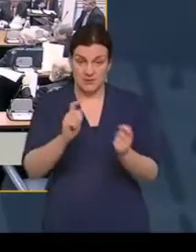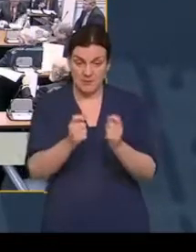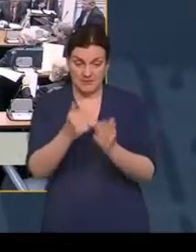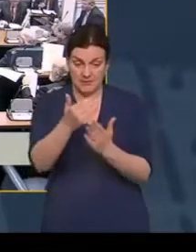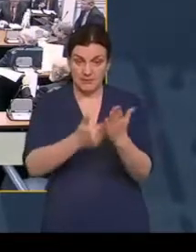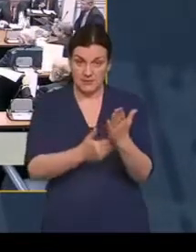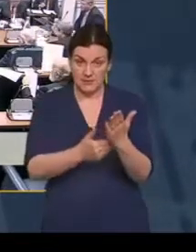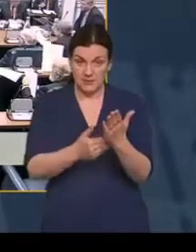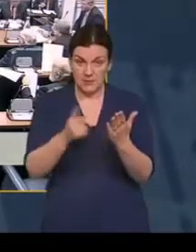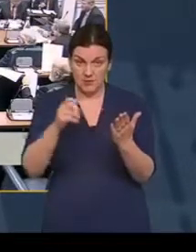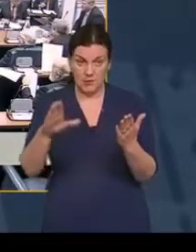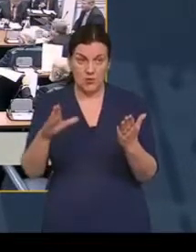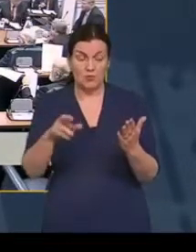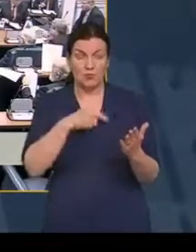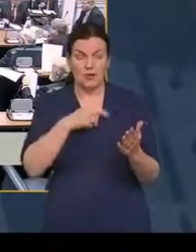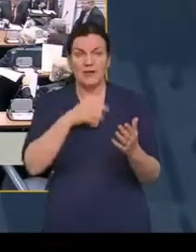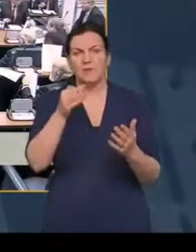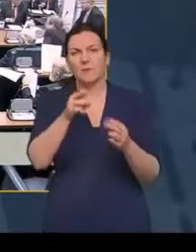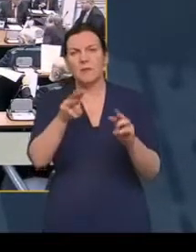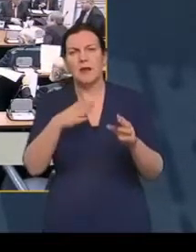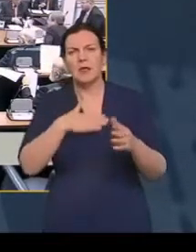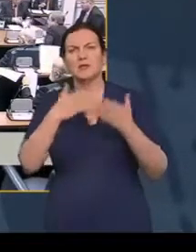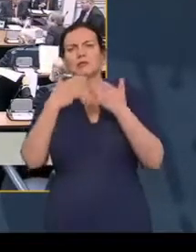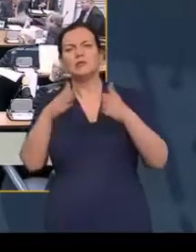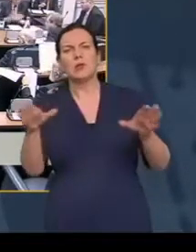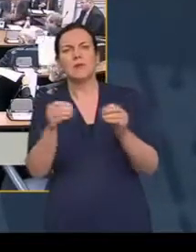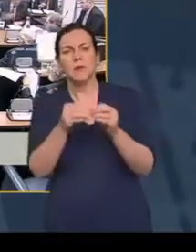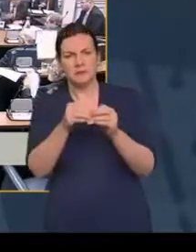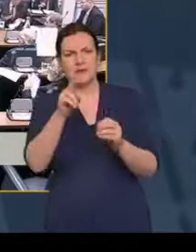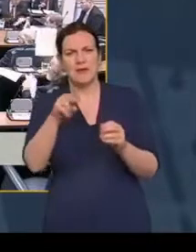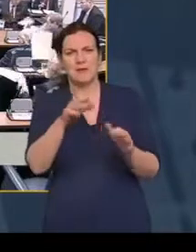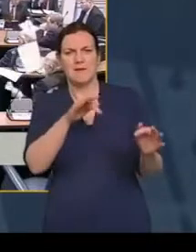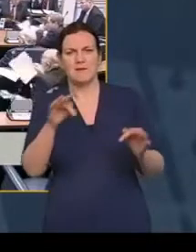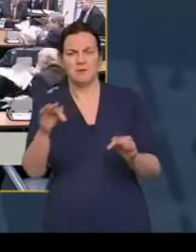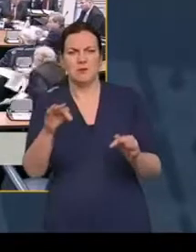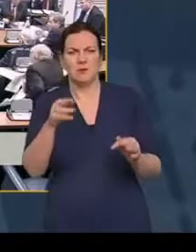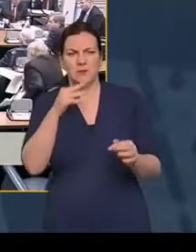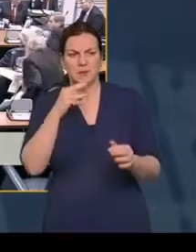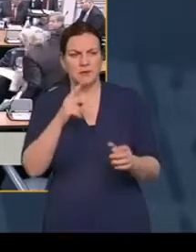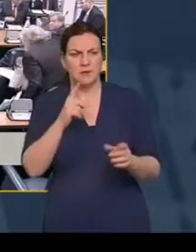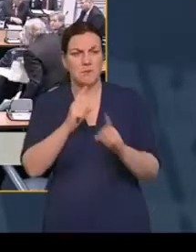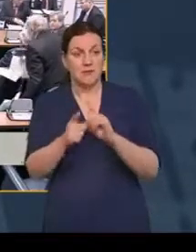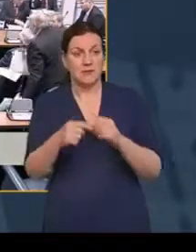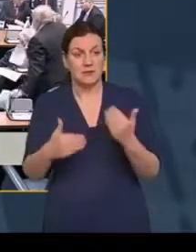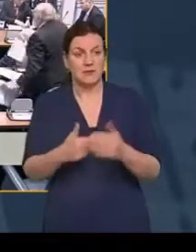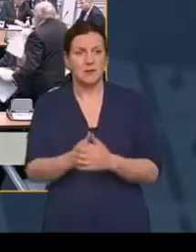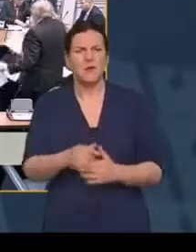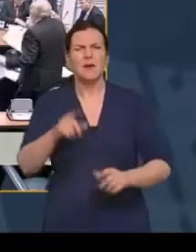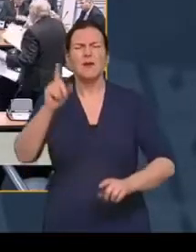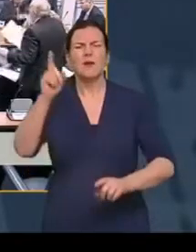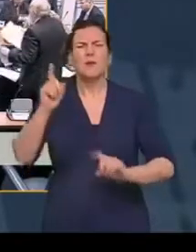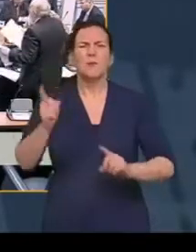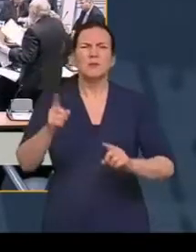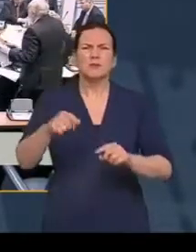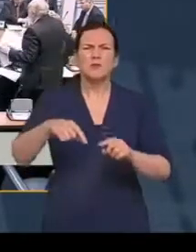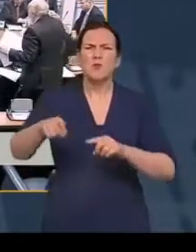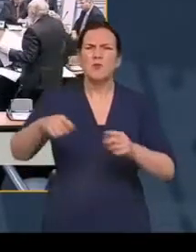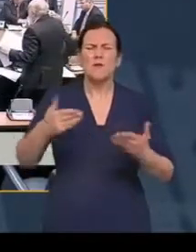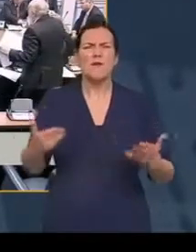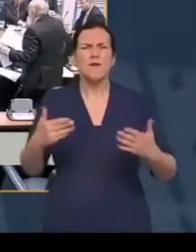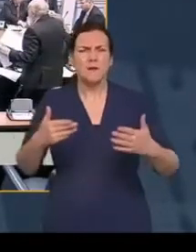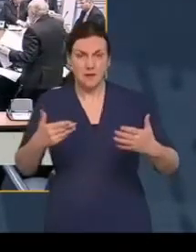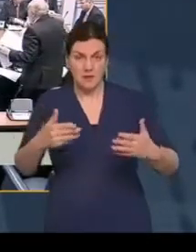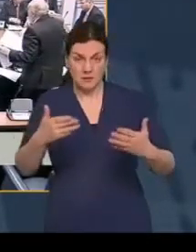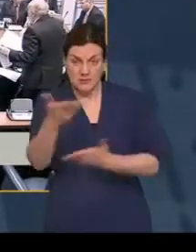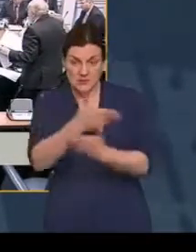discussing are the amendments made by the Dáil, and if people want to make general comments afterwards, they can do so when the thing is passed. So, yeah. Point of order. Can I ask,